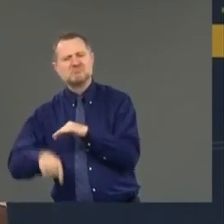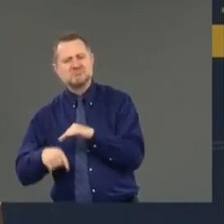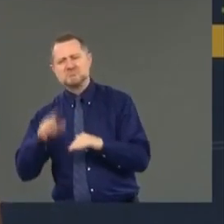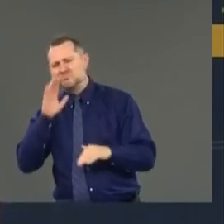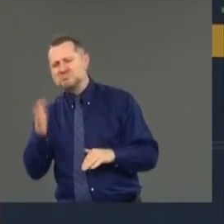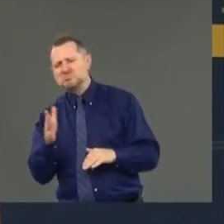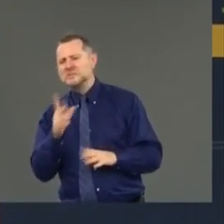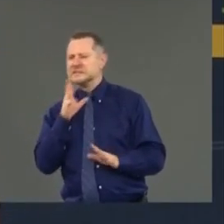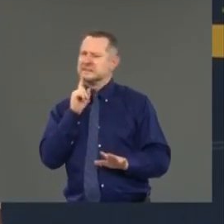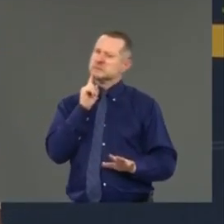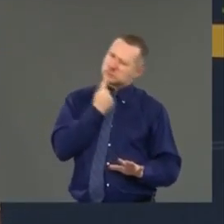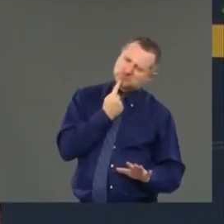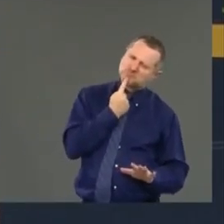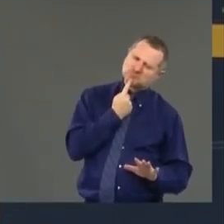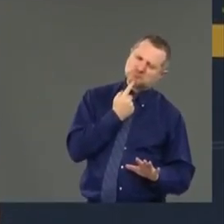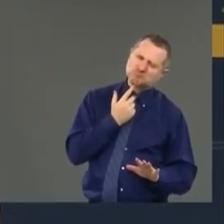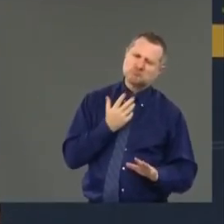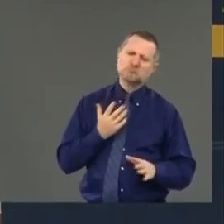up the shortfall is